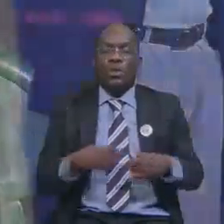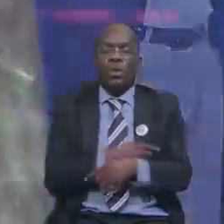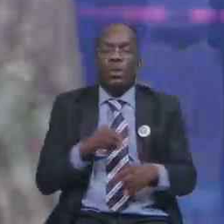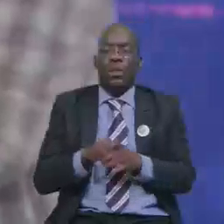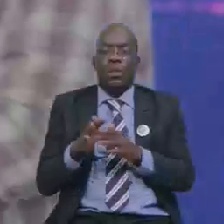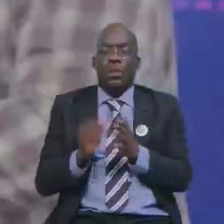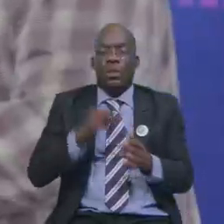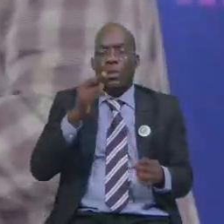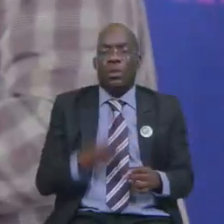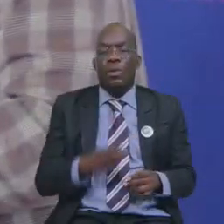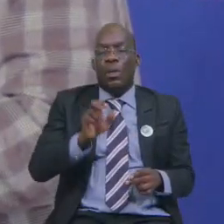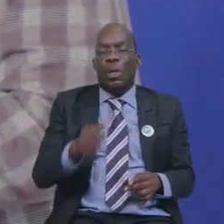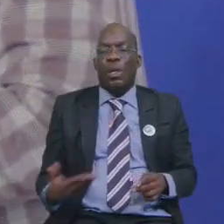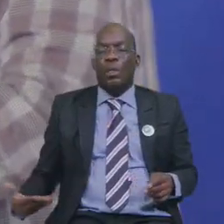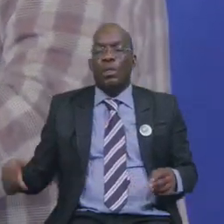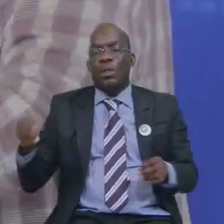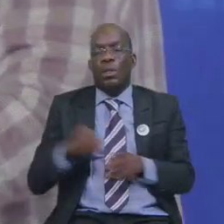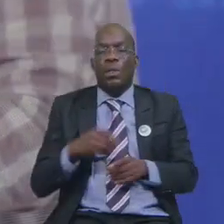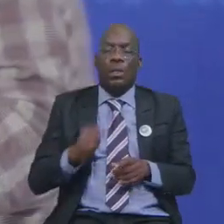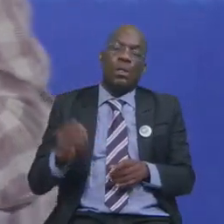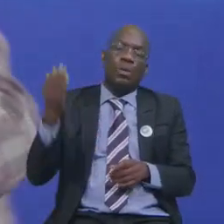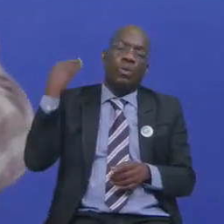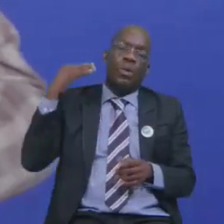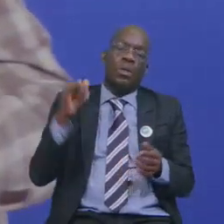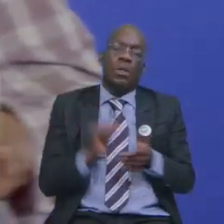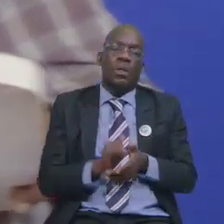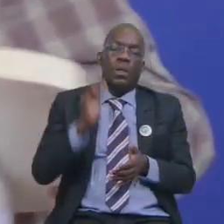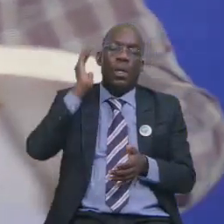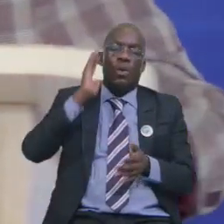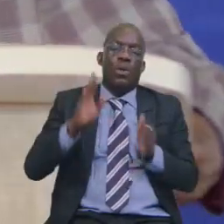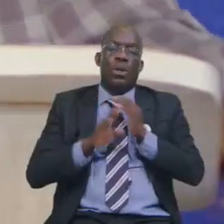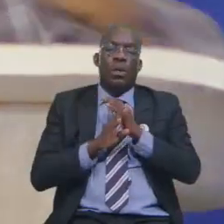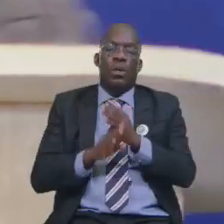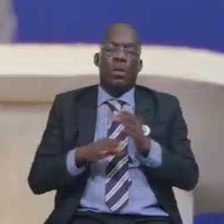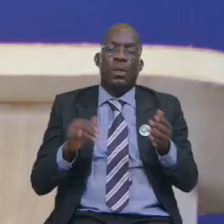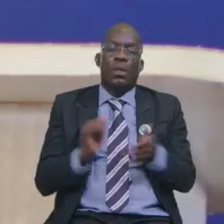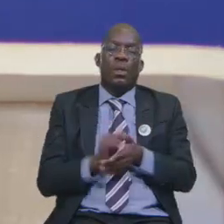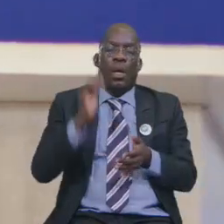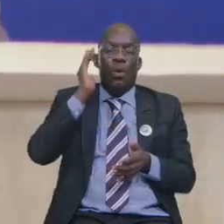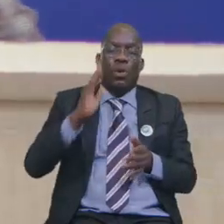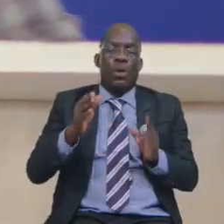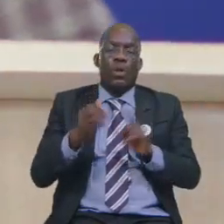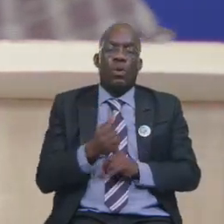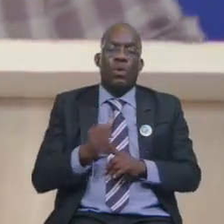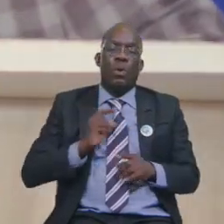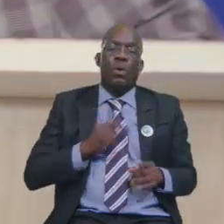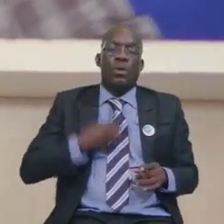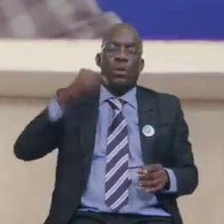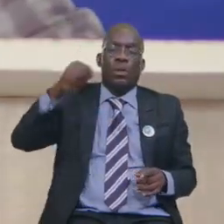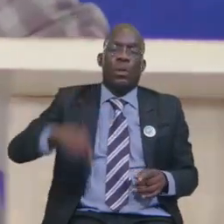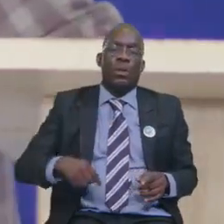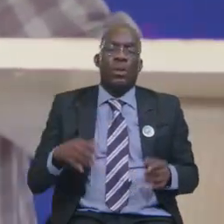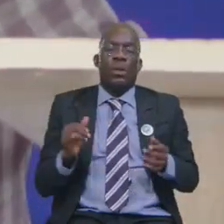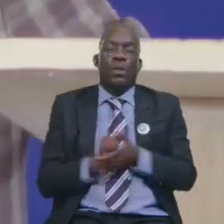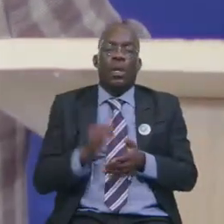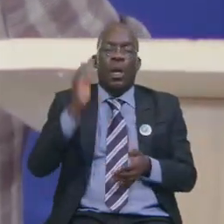Anything in the past that will hinder, that will hold us down, that